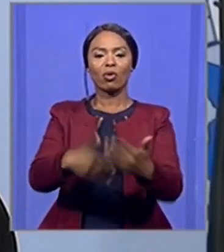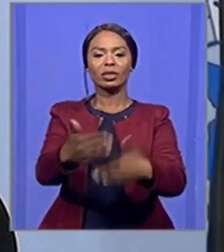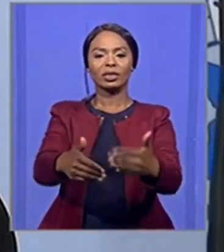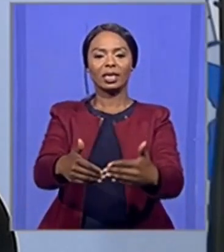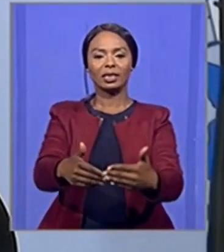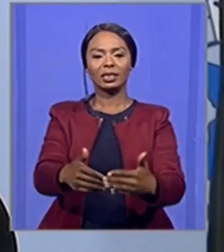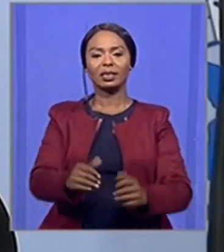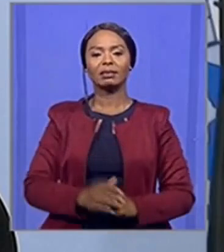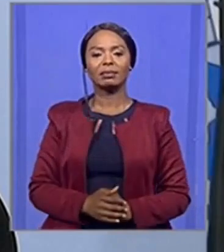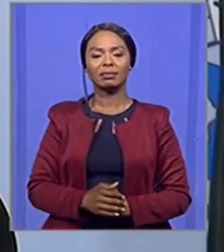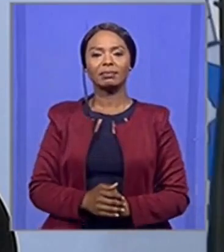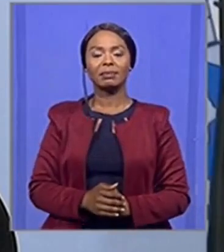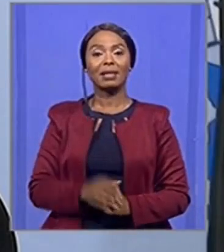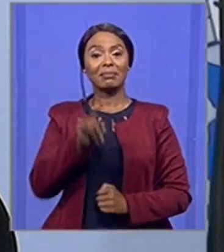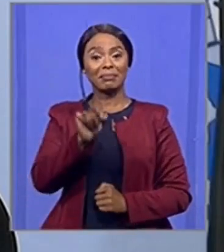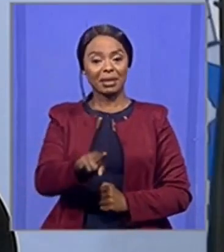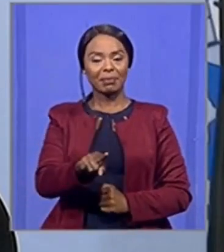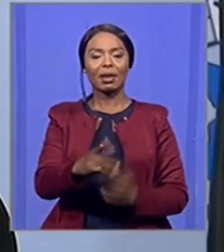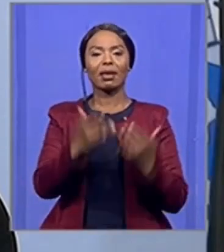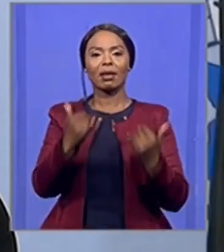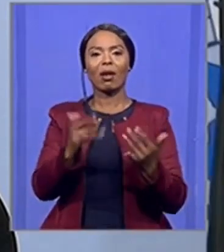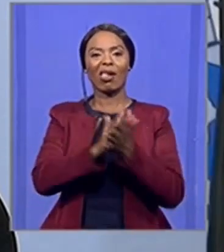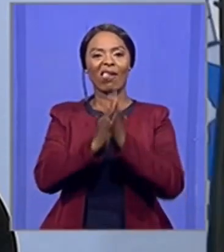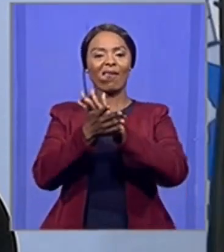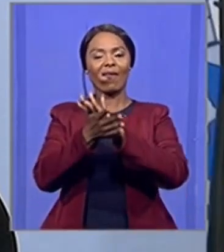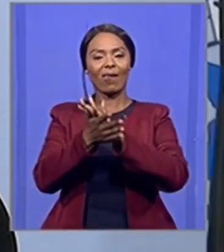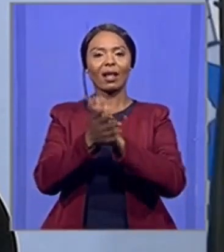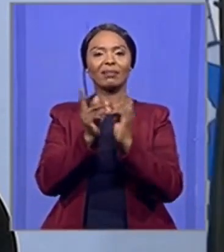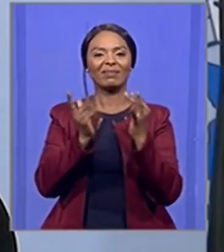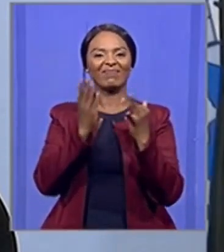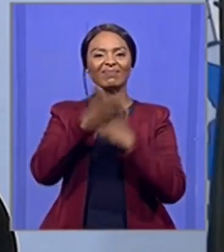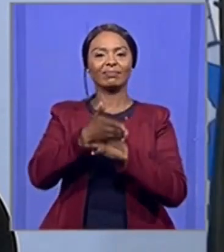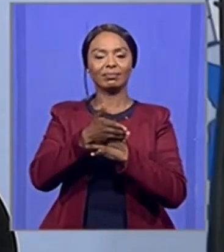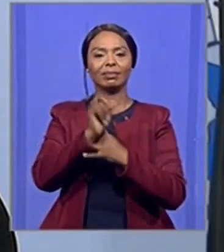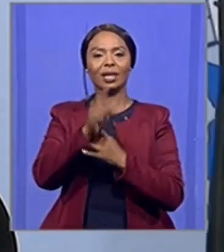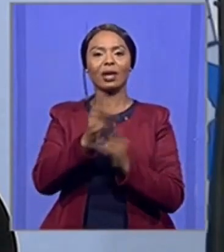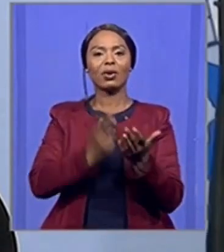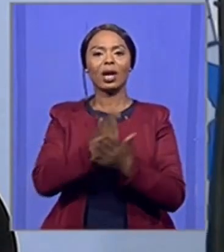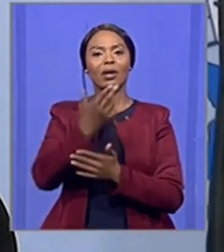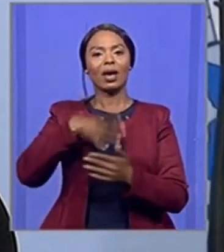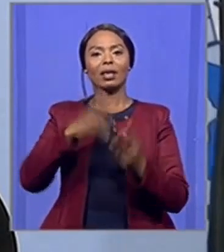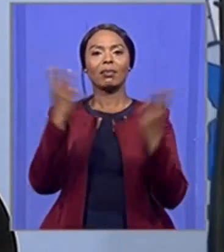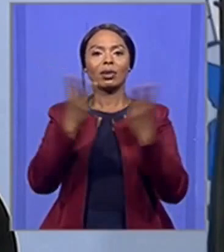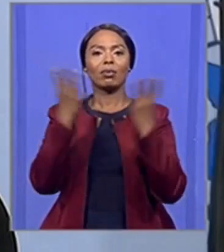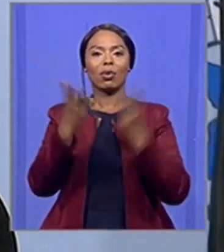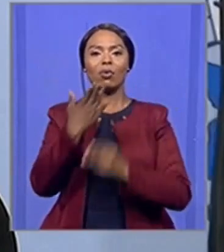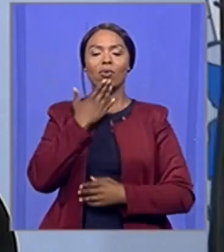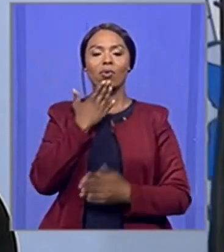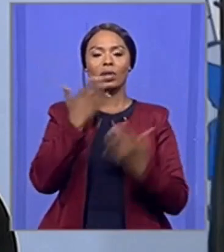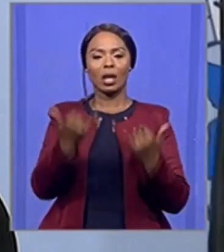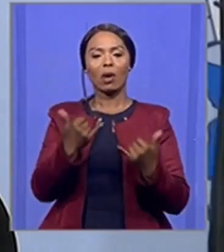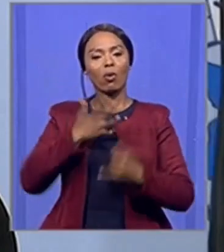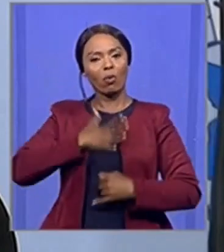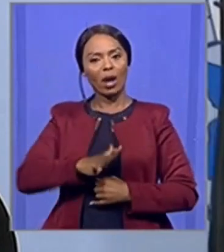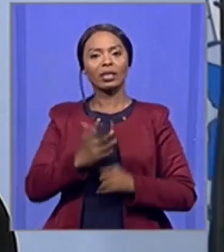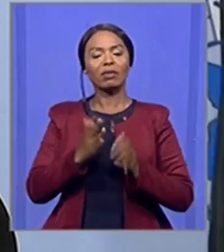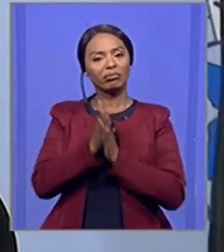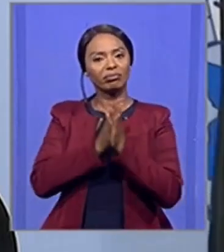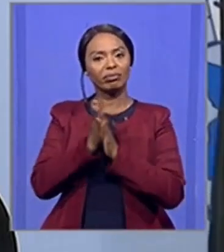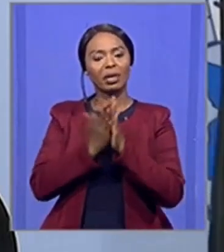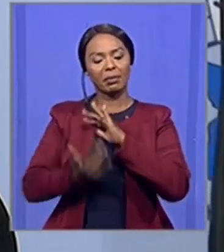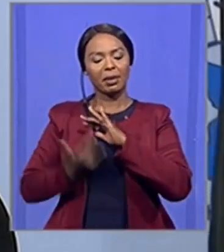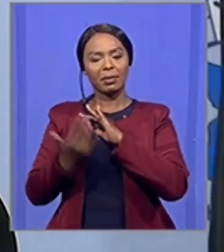very deleterious way, in a way that disrupts and interferes with the rights of other citizens who may be inclined to go